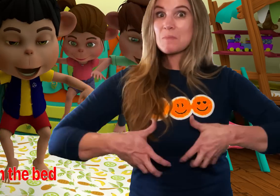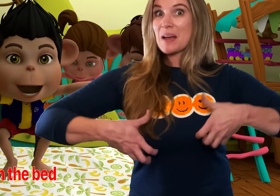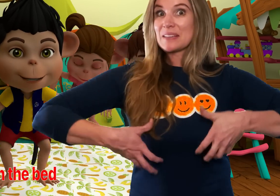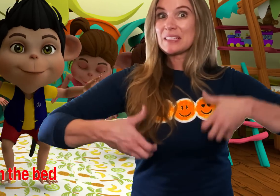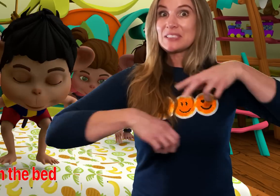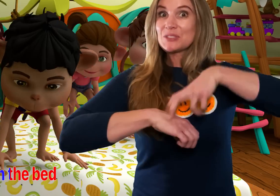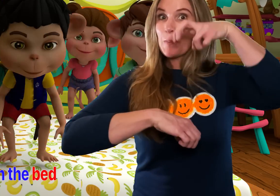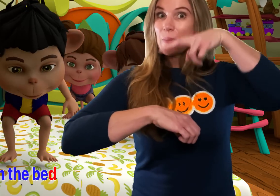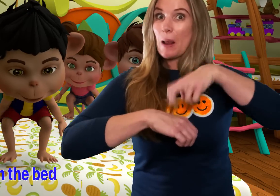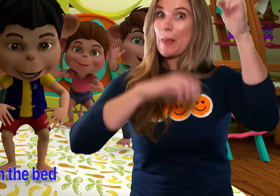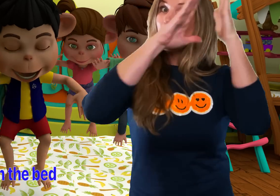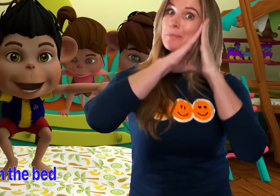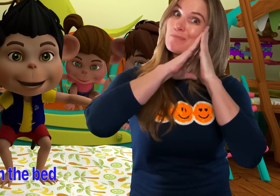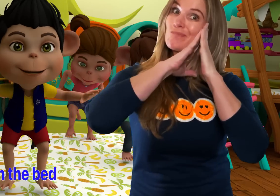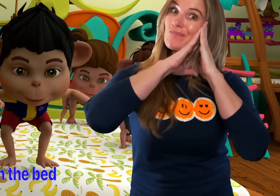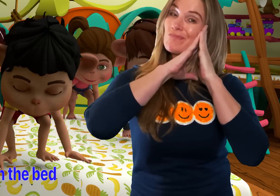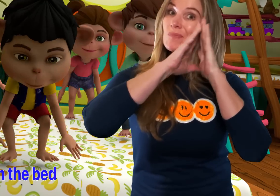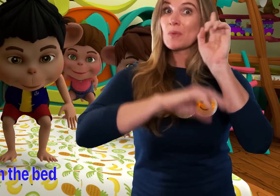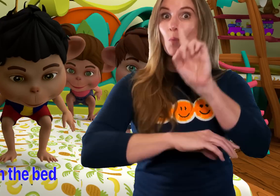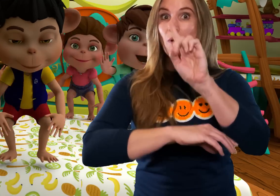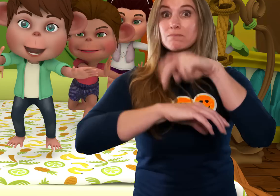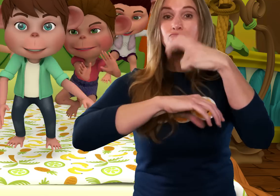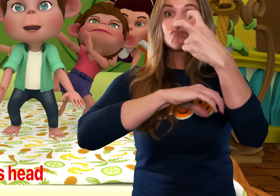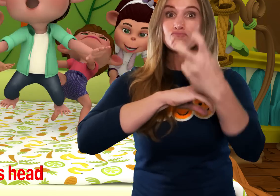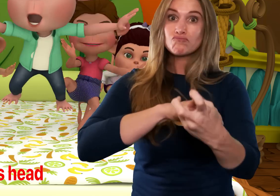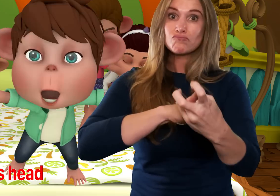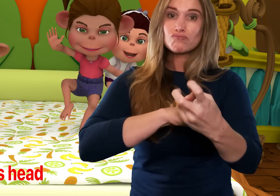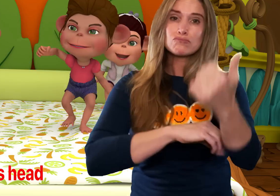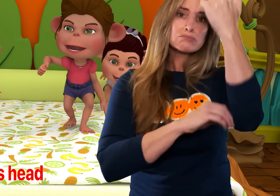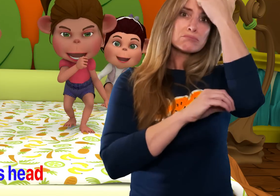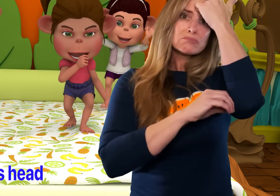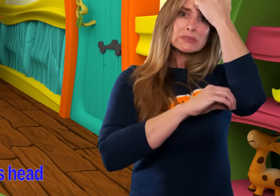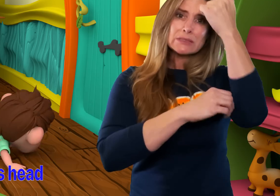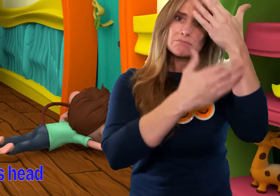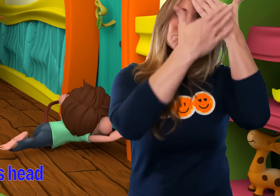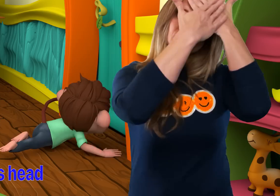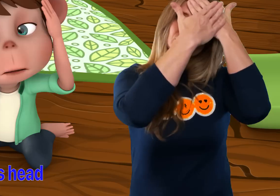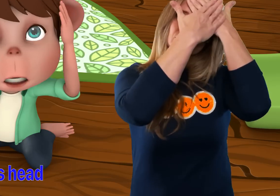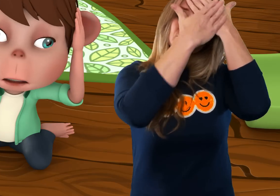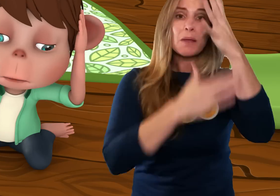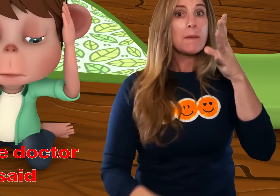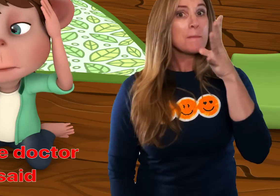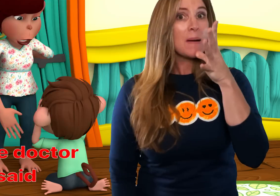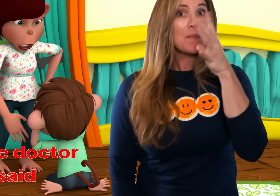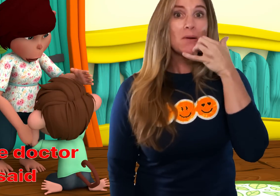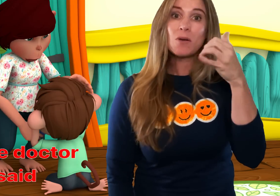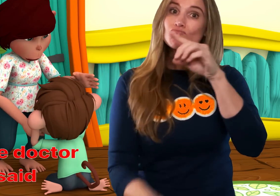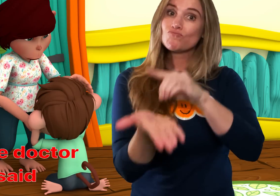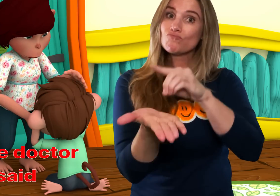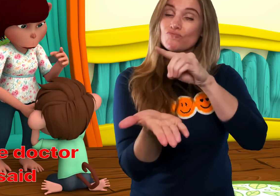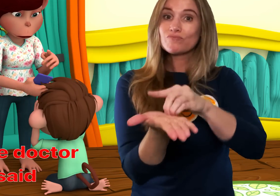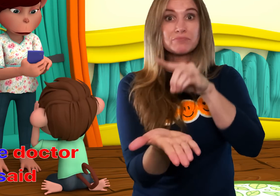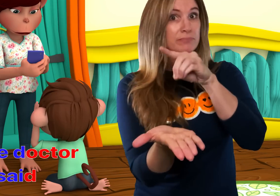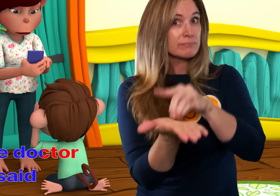five little monkeys jumping on the bed one fell off and bumped his head so